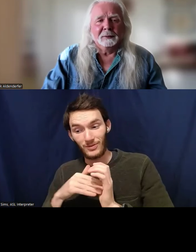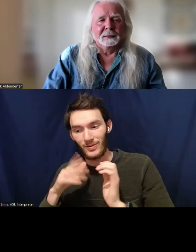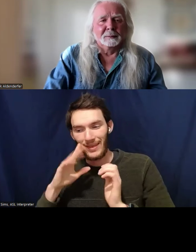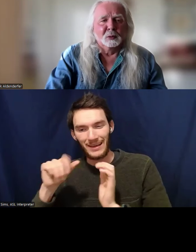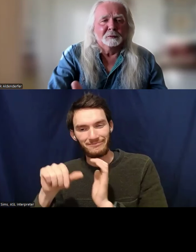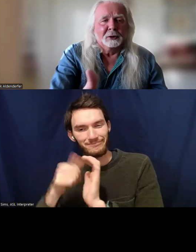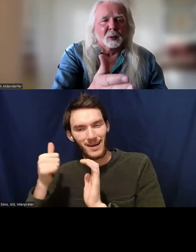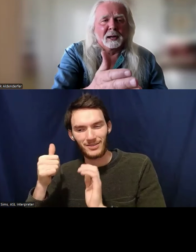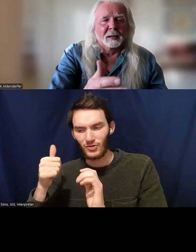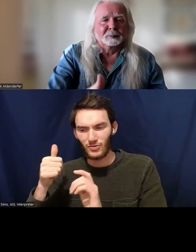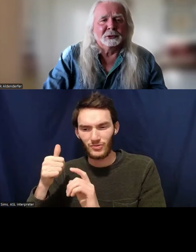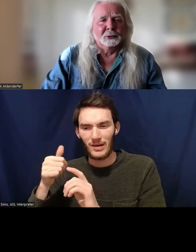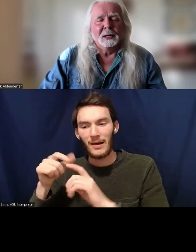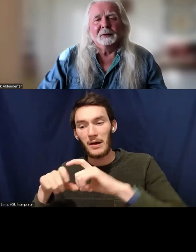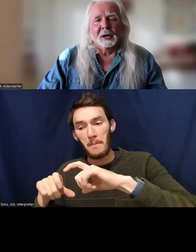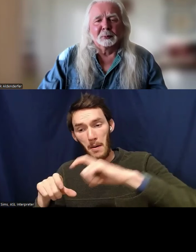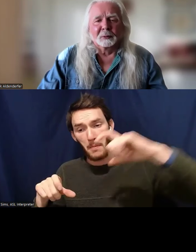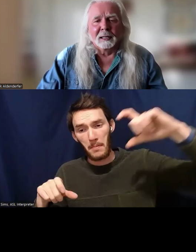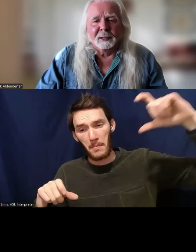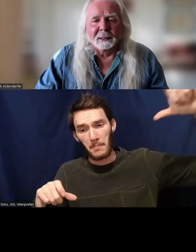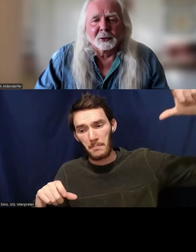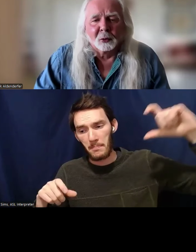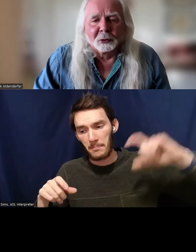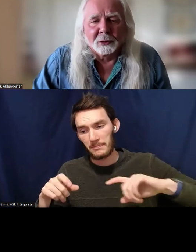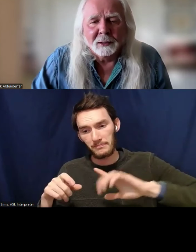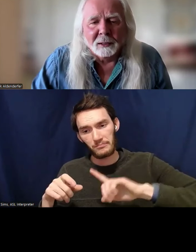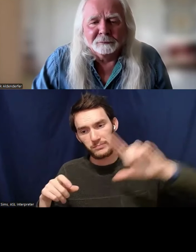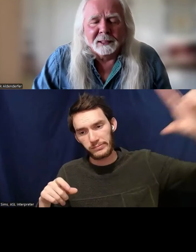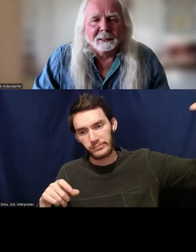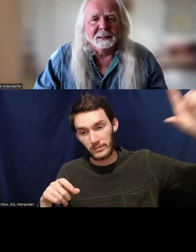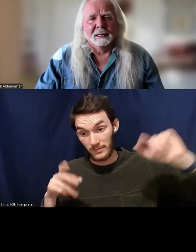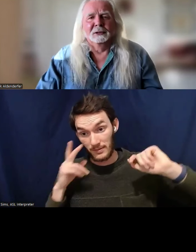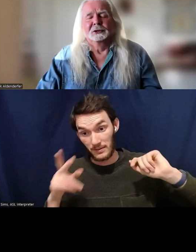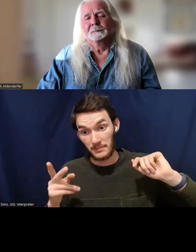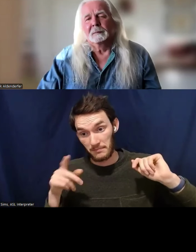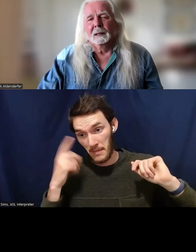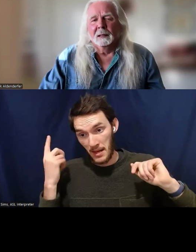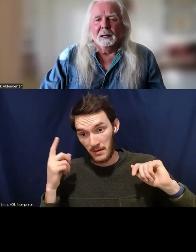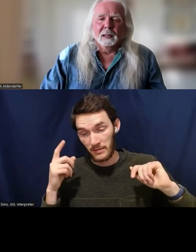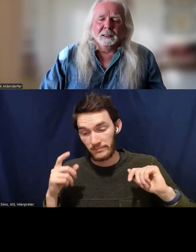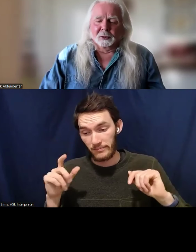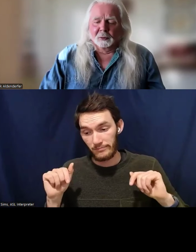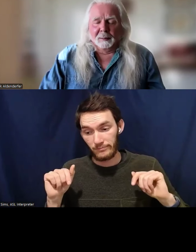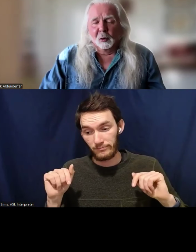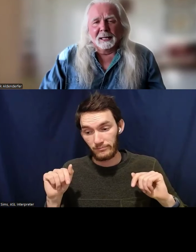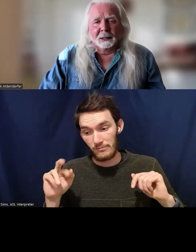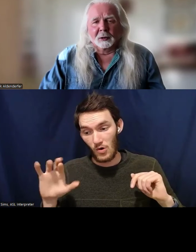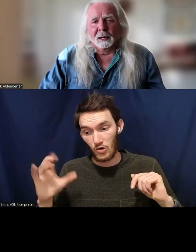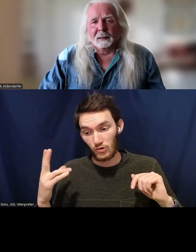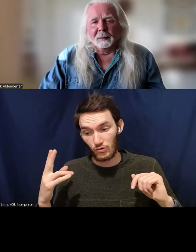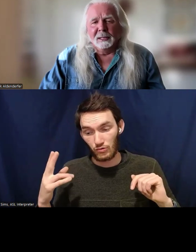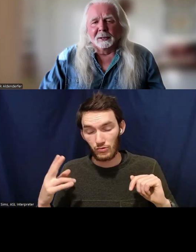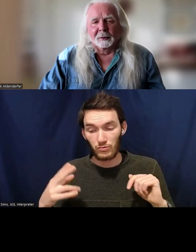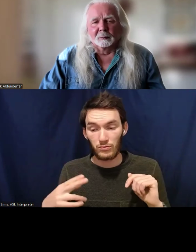will, that then move their way up to the upper left-hand corner of the image. So I'm going out on